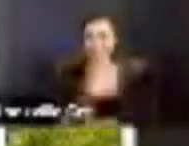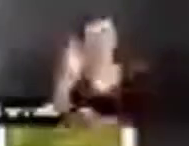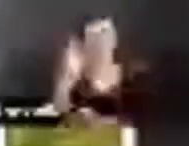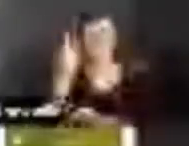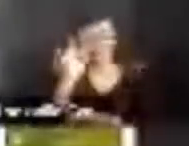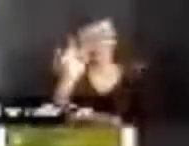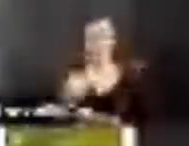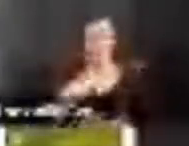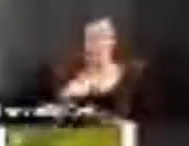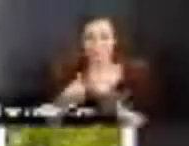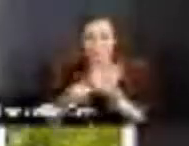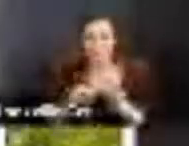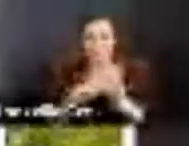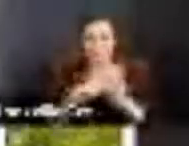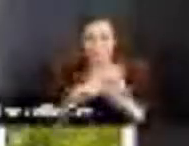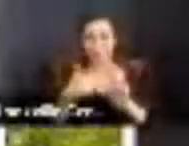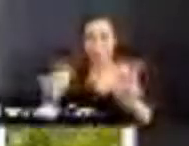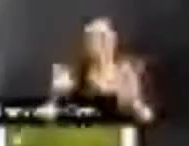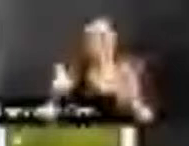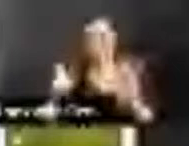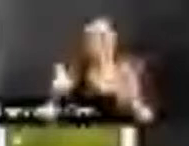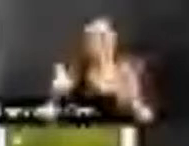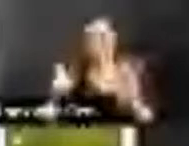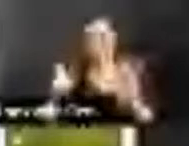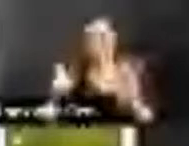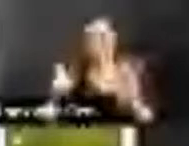we are representing this benchmark as yellow.